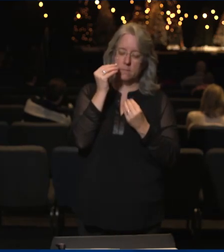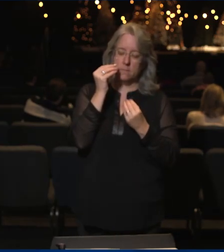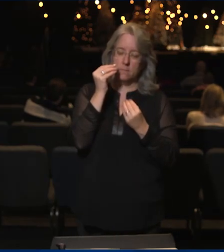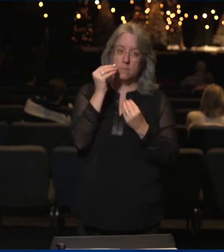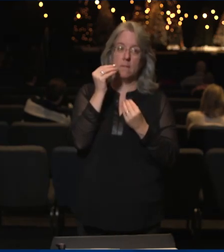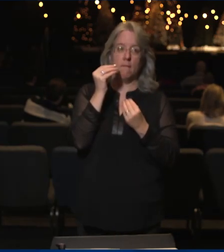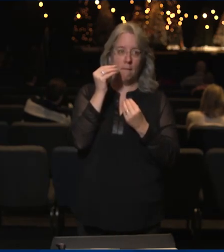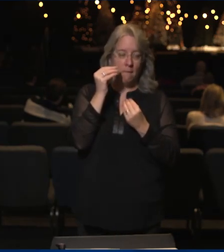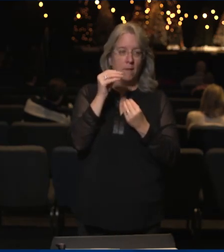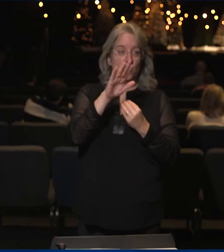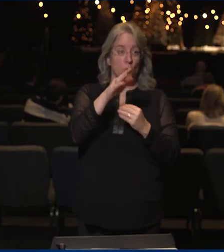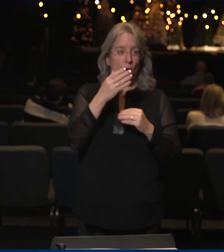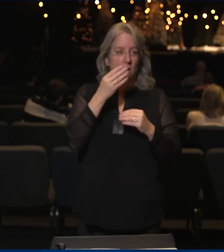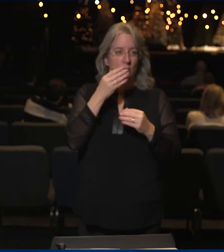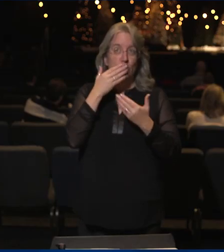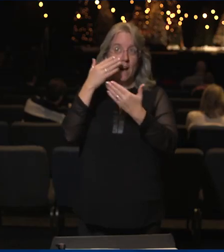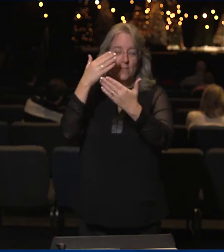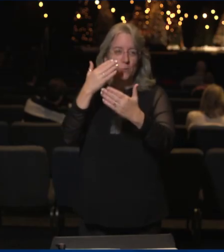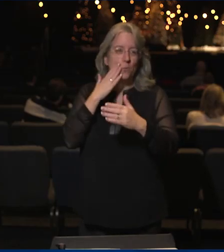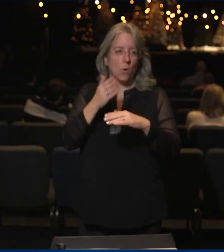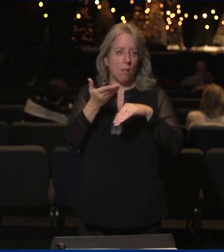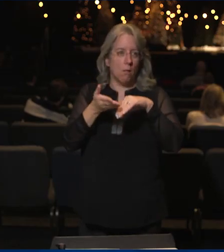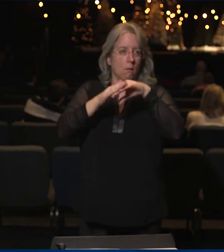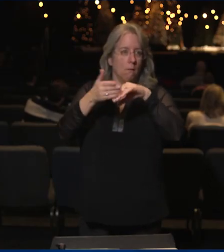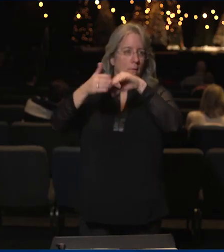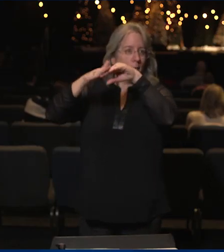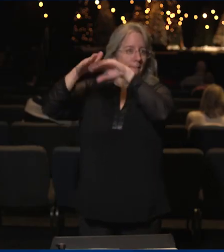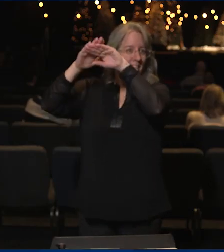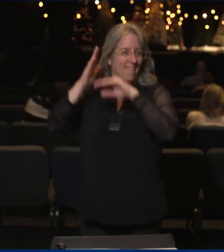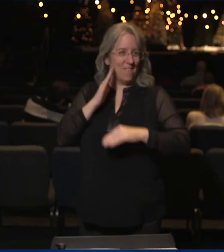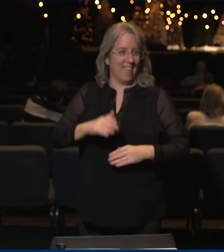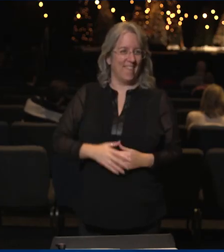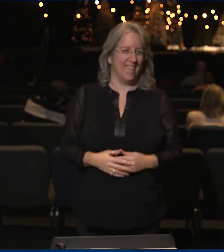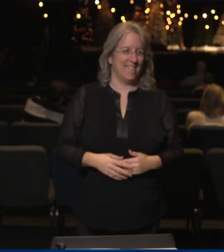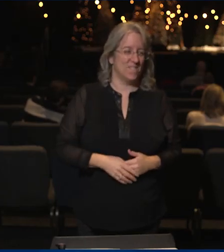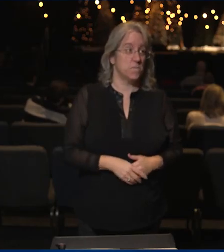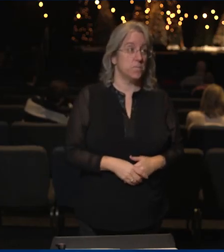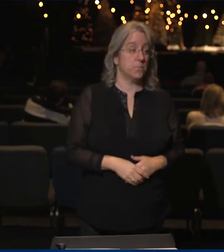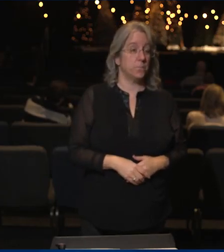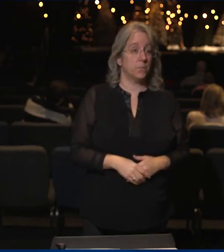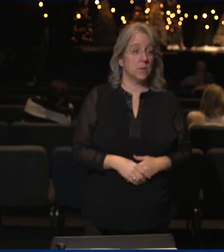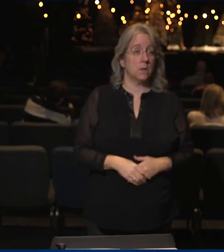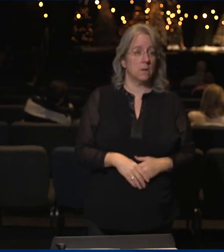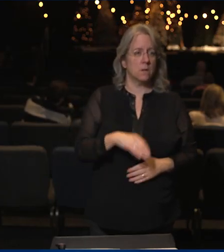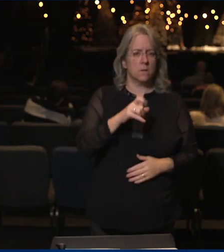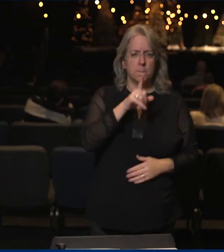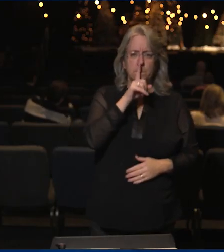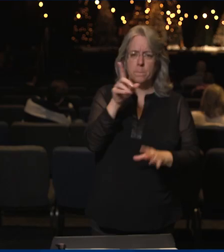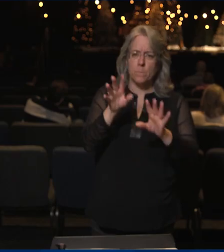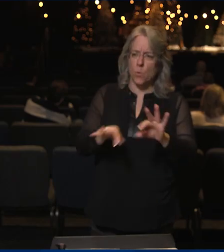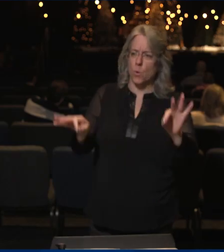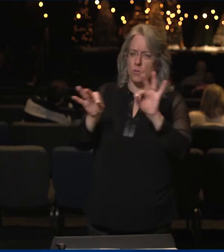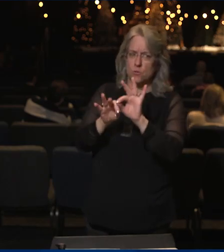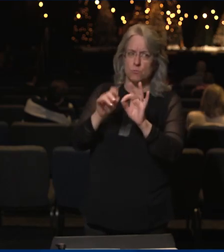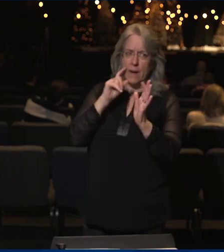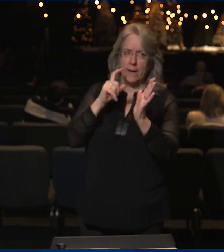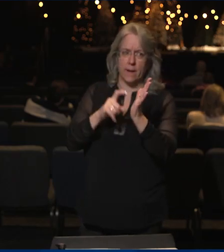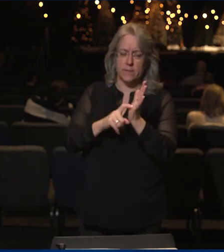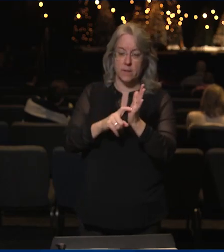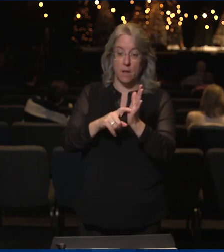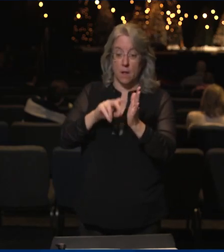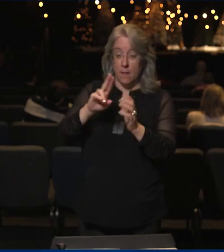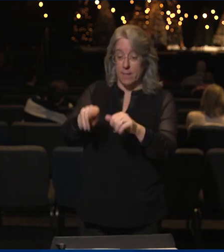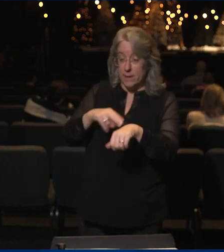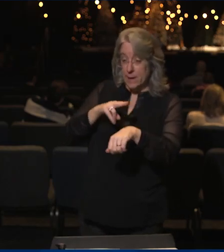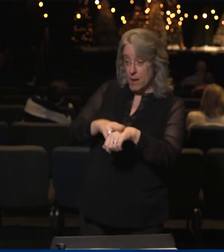Amen. And it's important to recognize this. The natural way that you and your minds